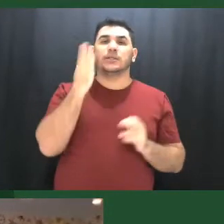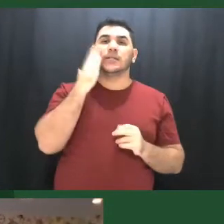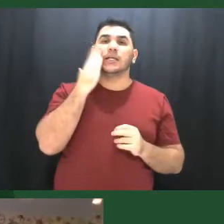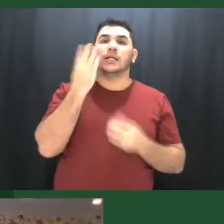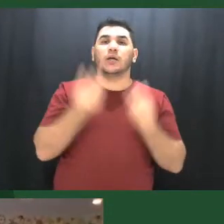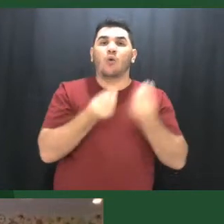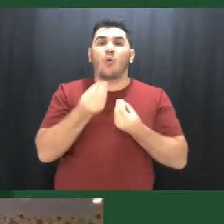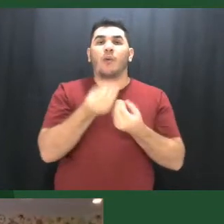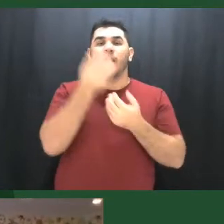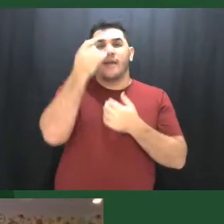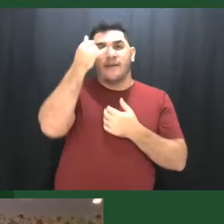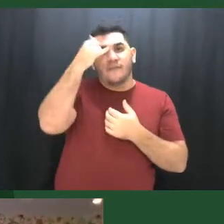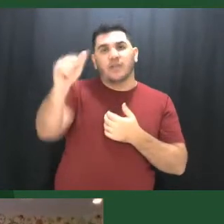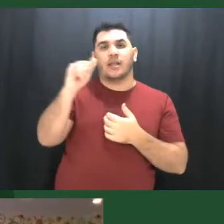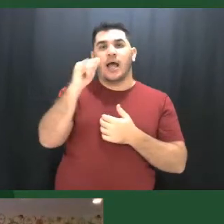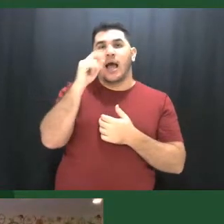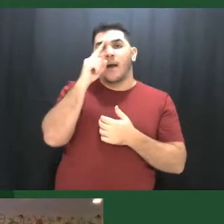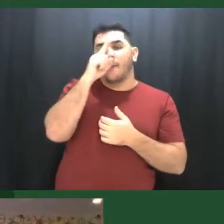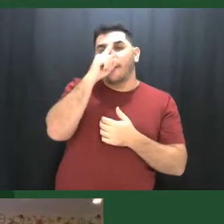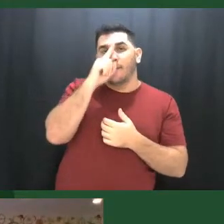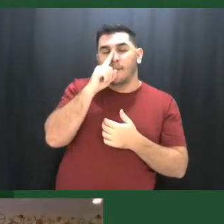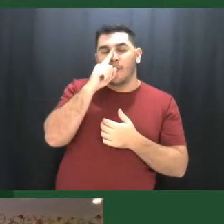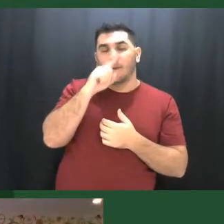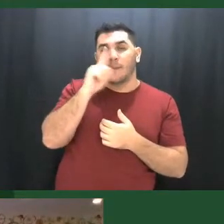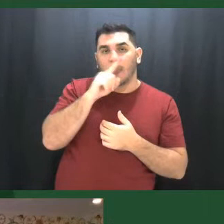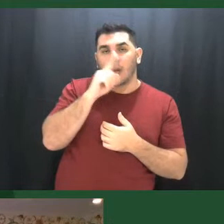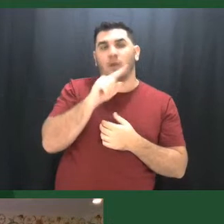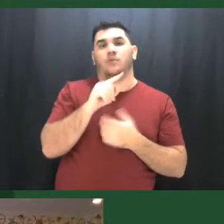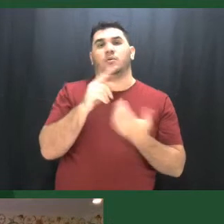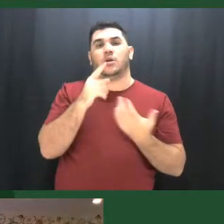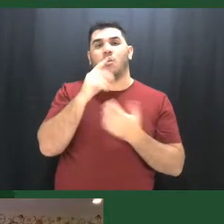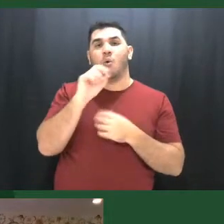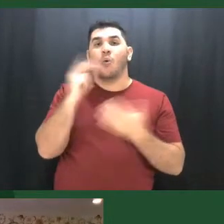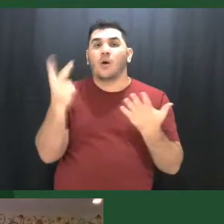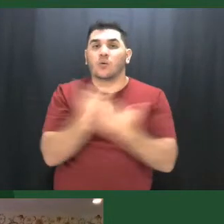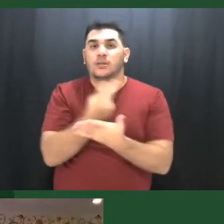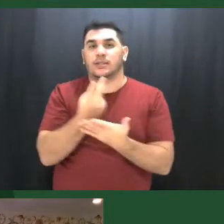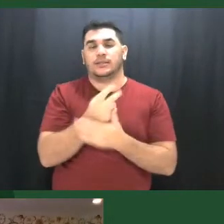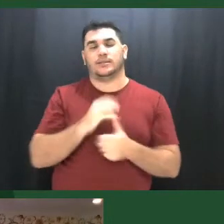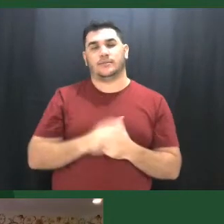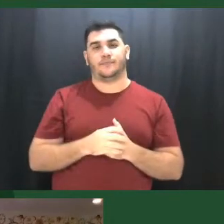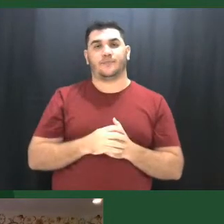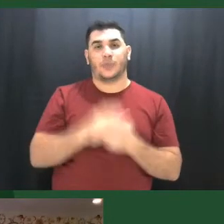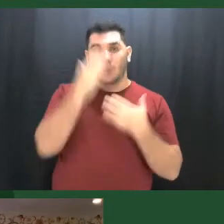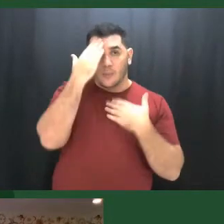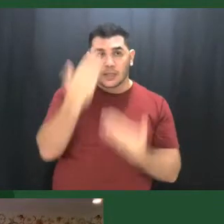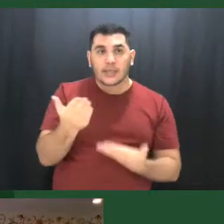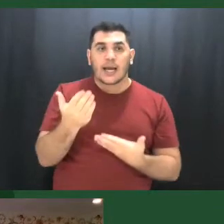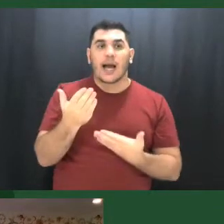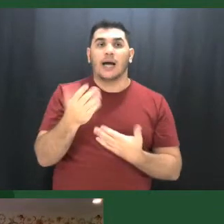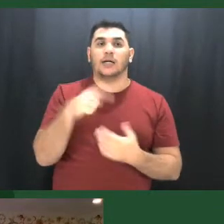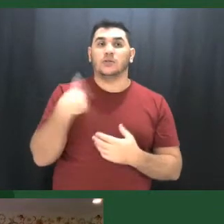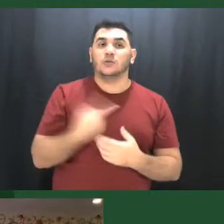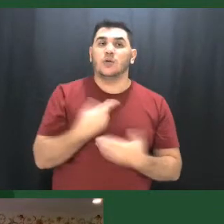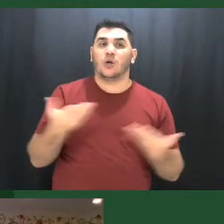I appreciate this day and the time to have discussions with you, and I hope there'll be future